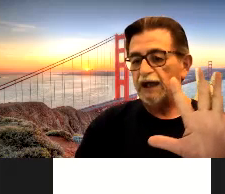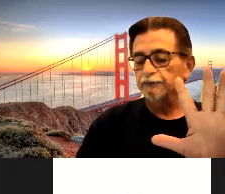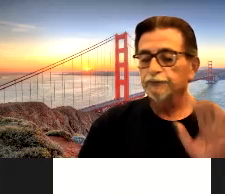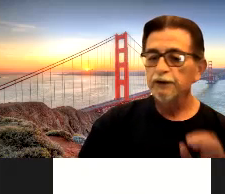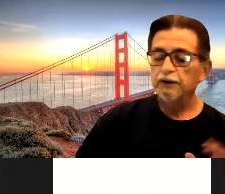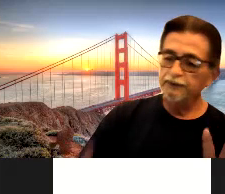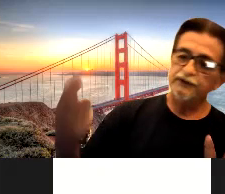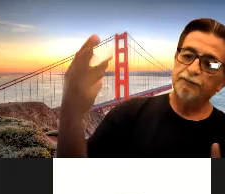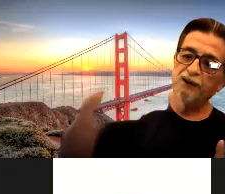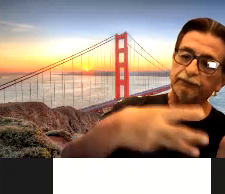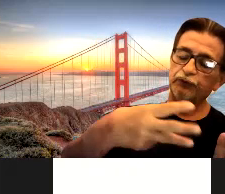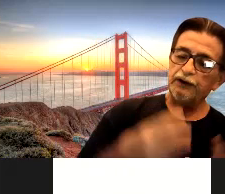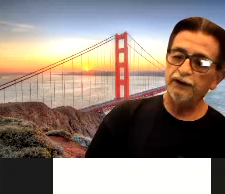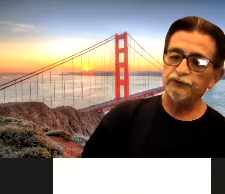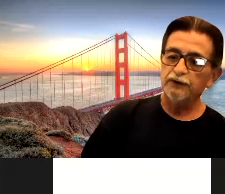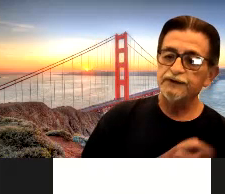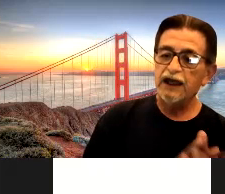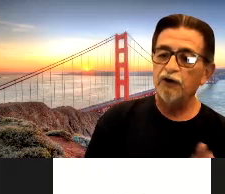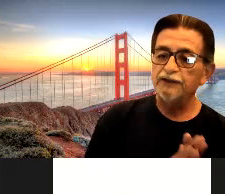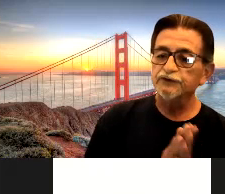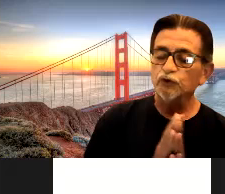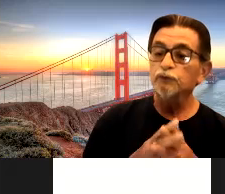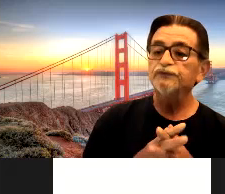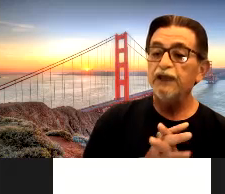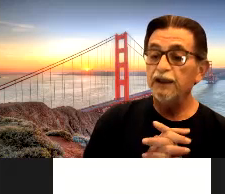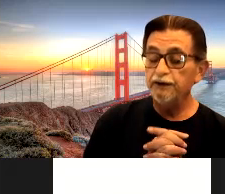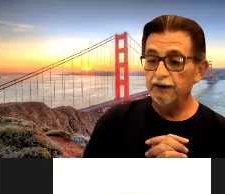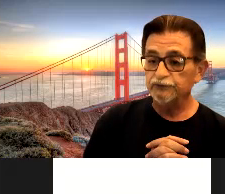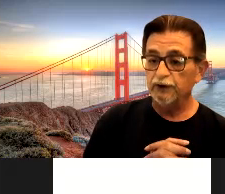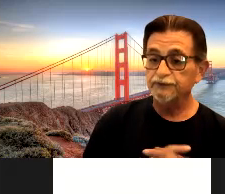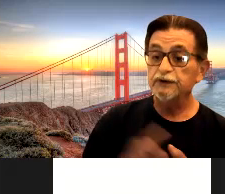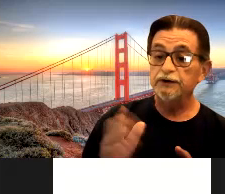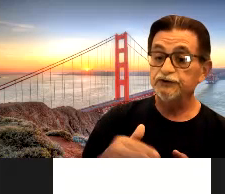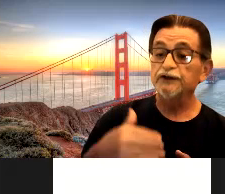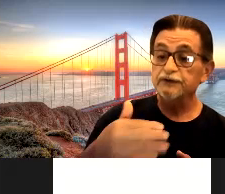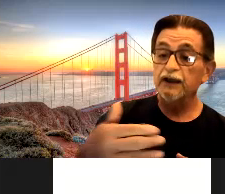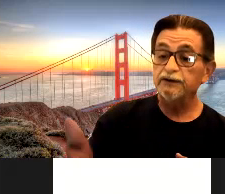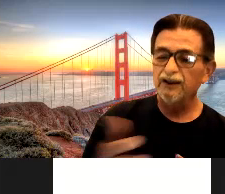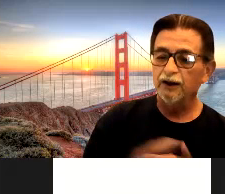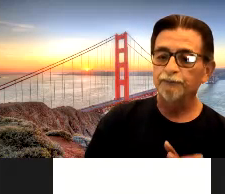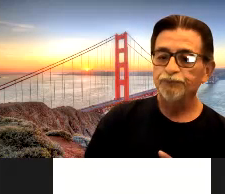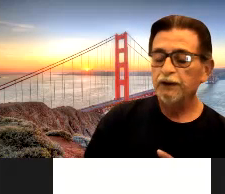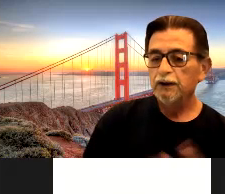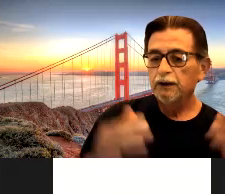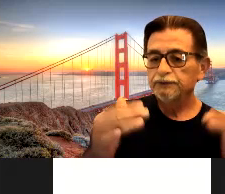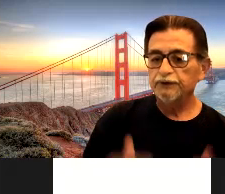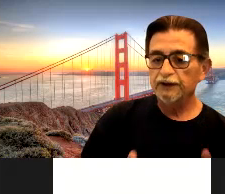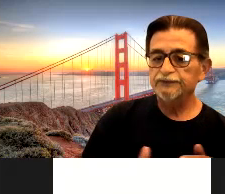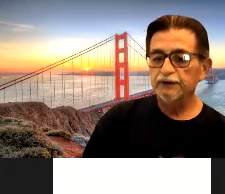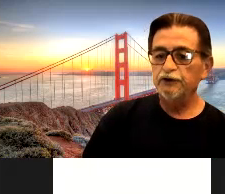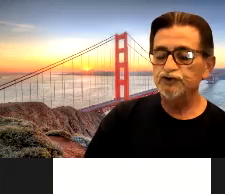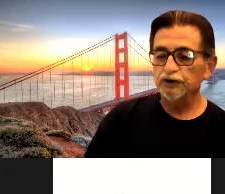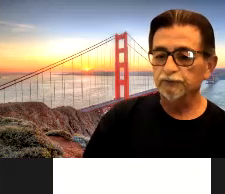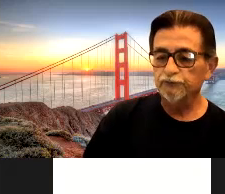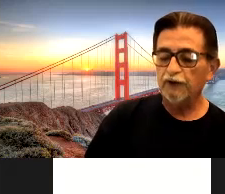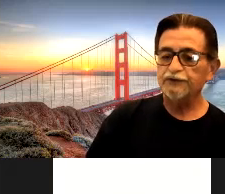in group 5. It's going to pick up 3 electrons. And now it has a total of 10 electrons, just like neon. The